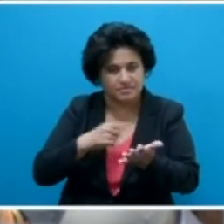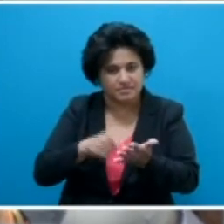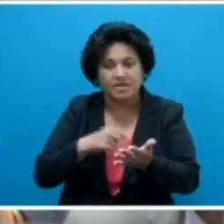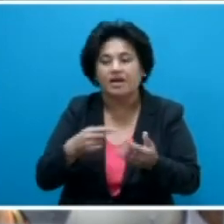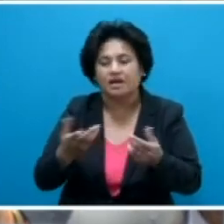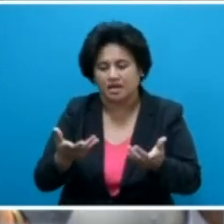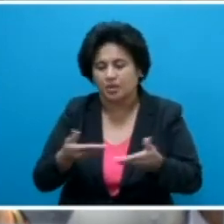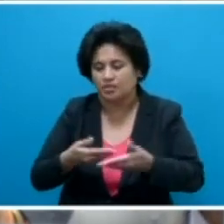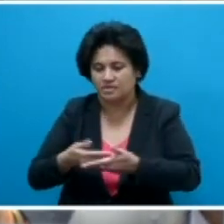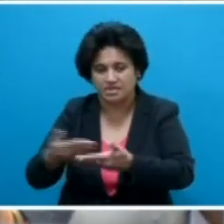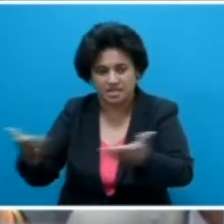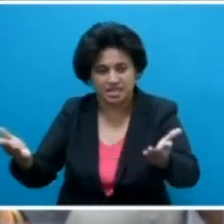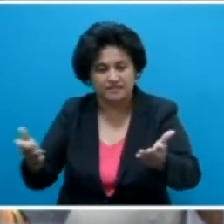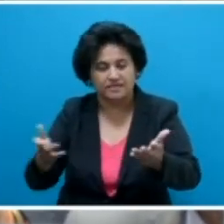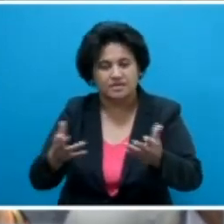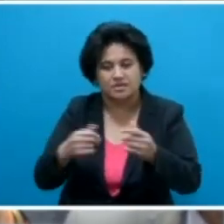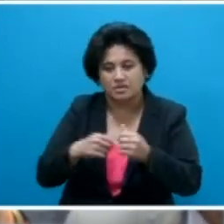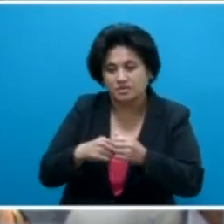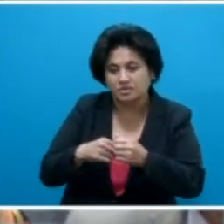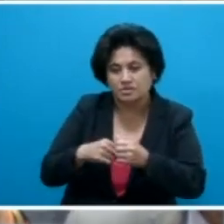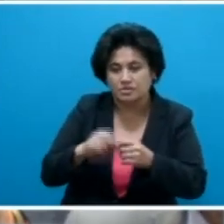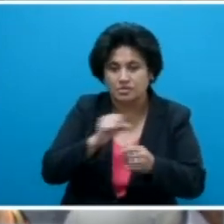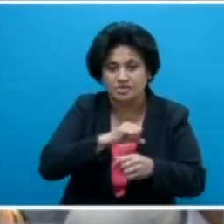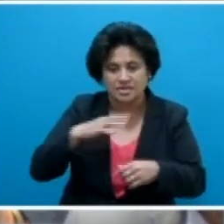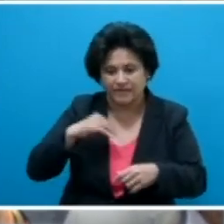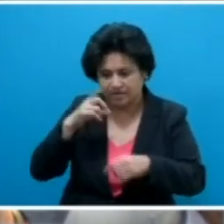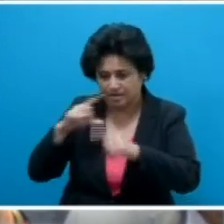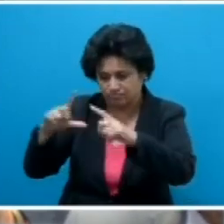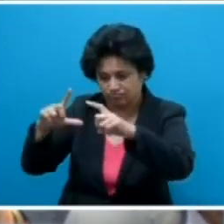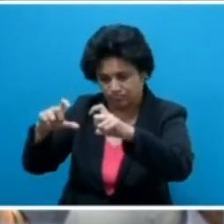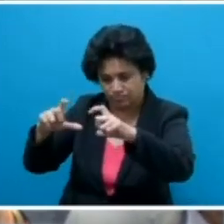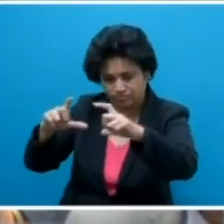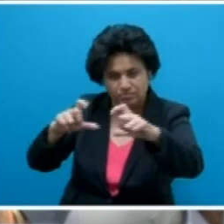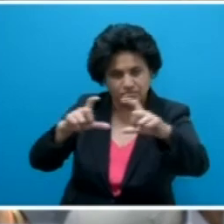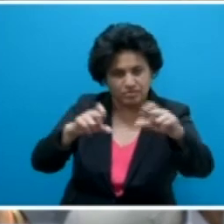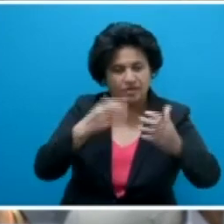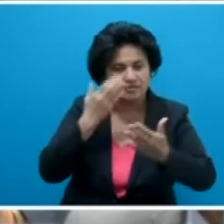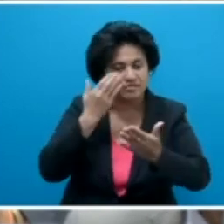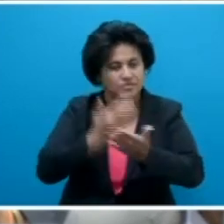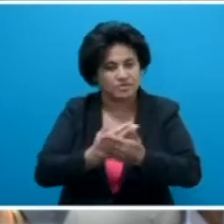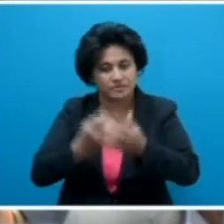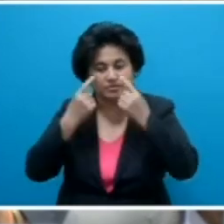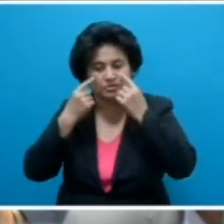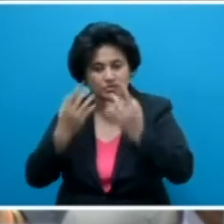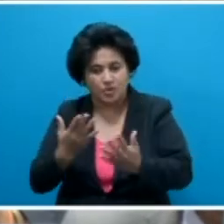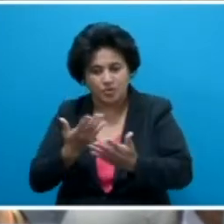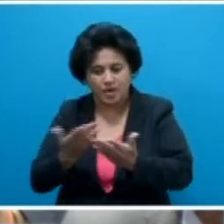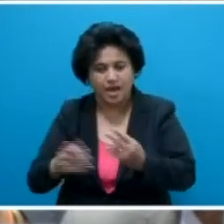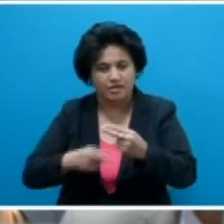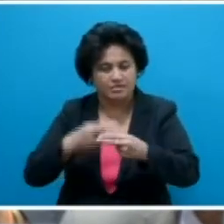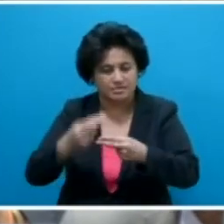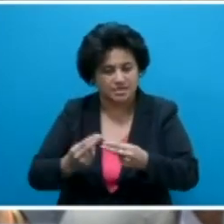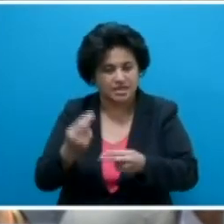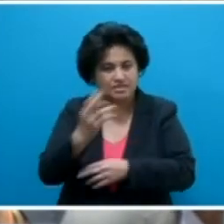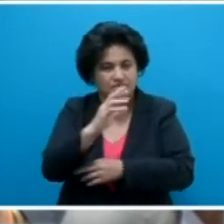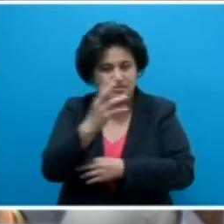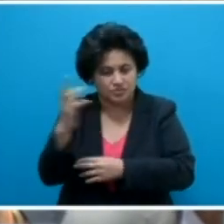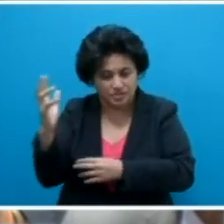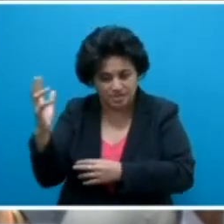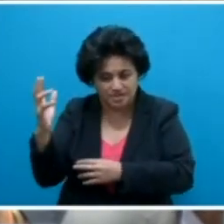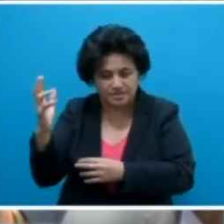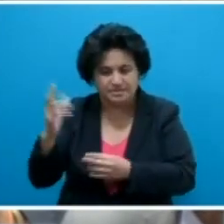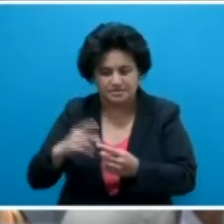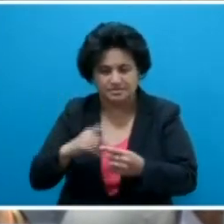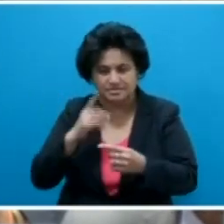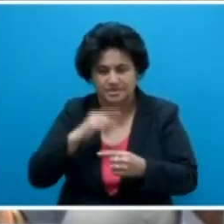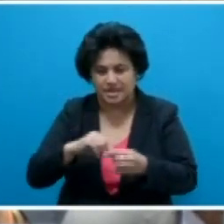help our staff better capture their work, including plotting the planted areas and trees on Global Positioning Systems, or